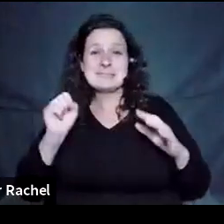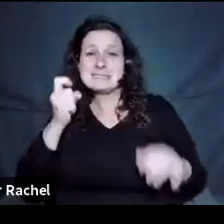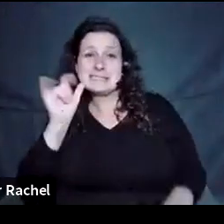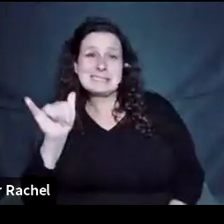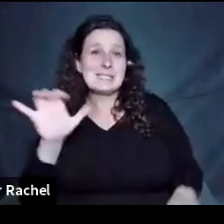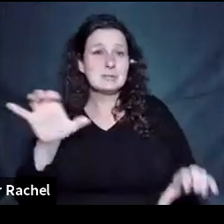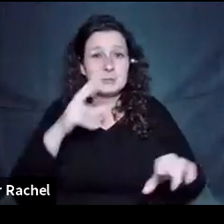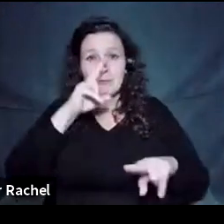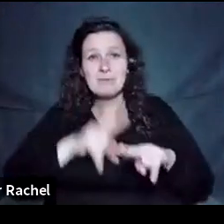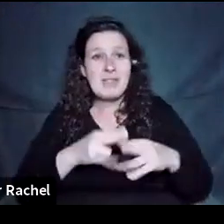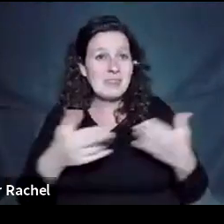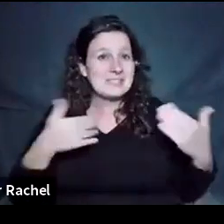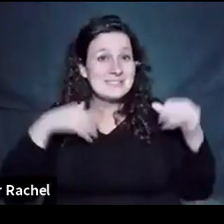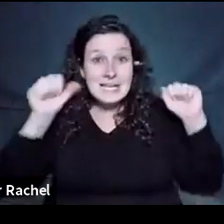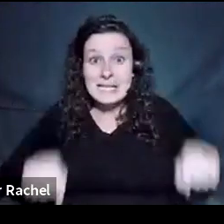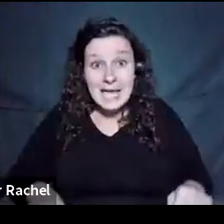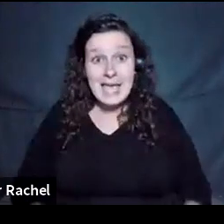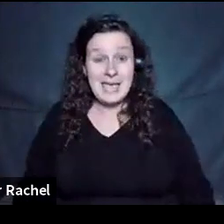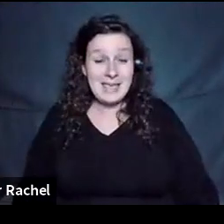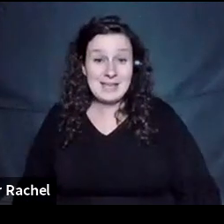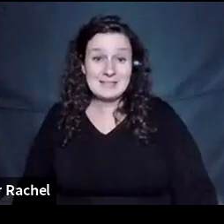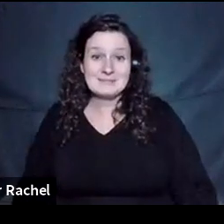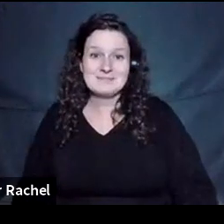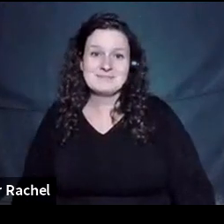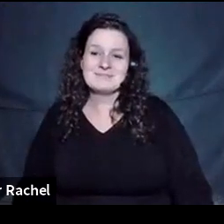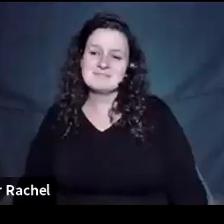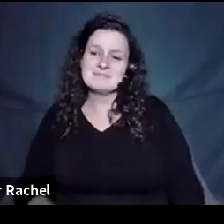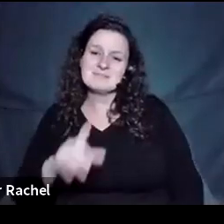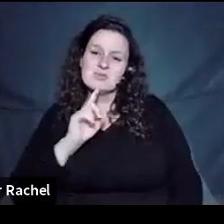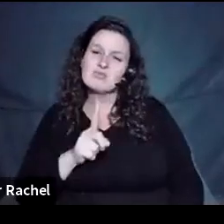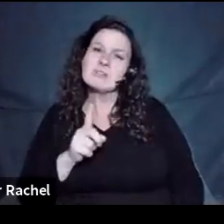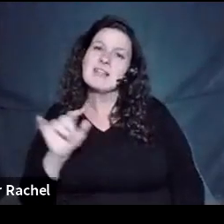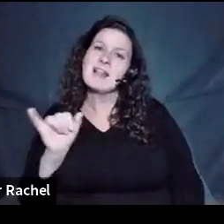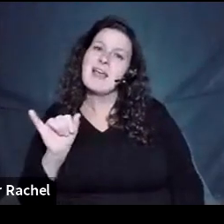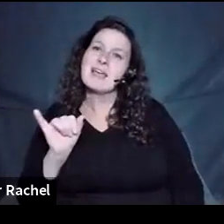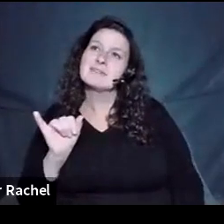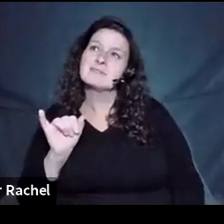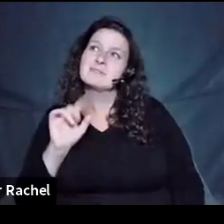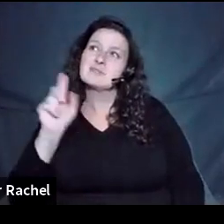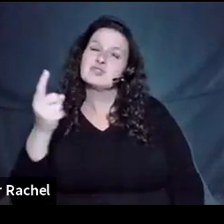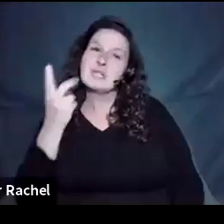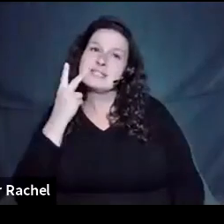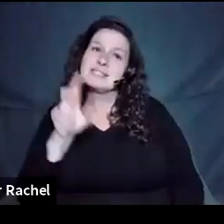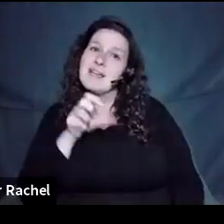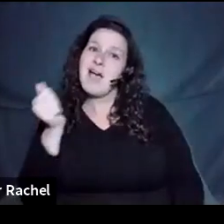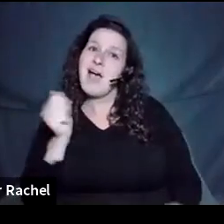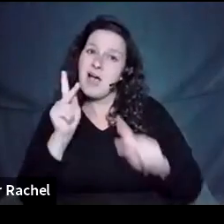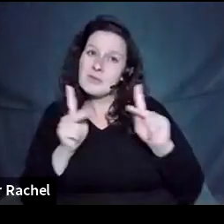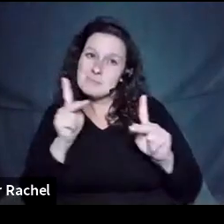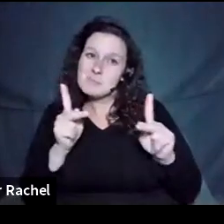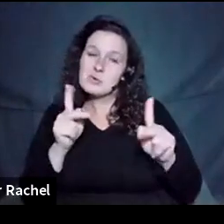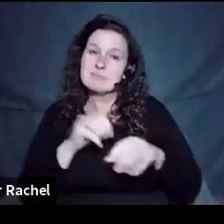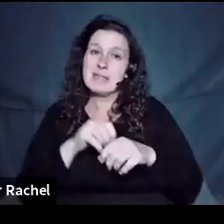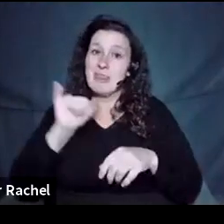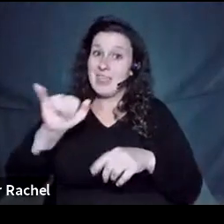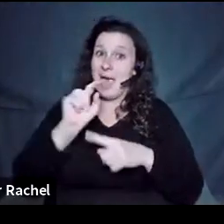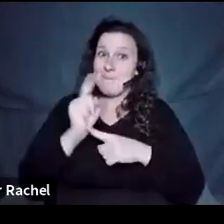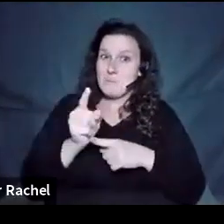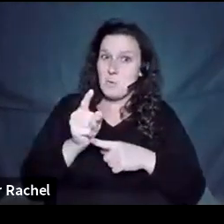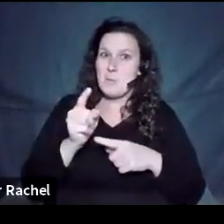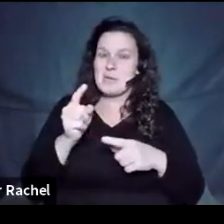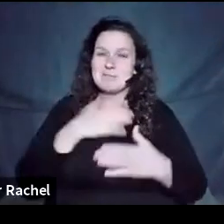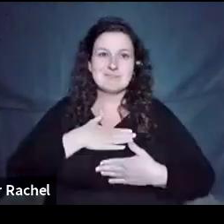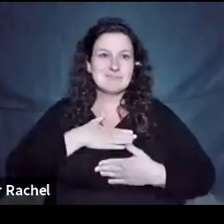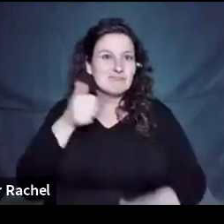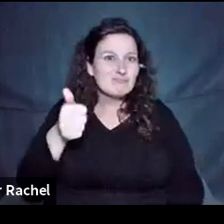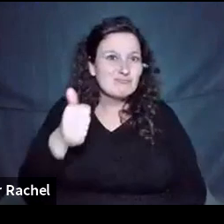things. And just really like seeing, and even just seeing other people who are just within their moment and enjoying themselves.